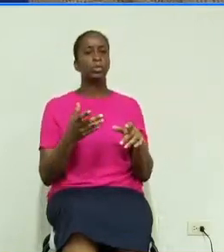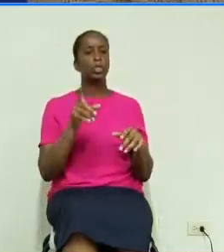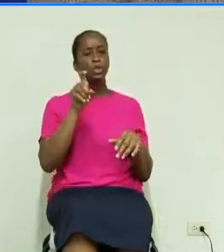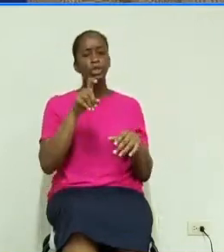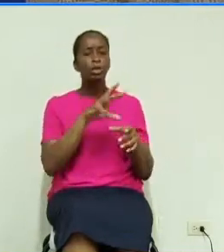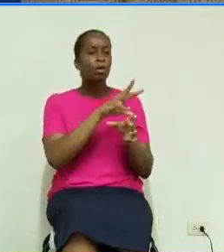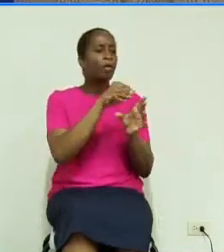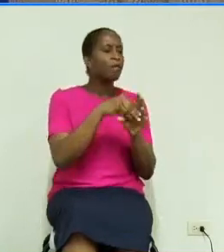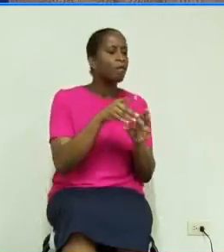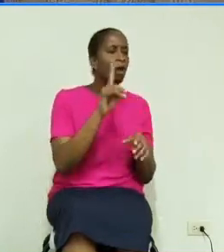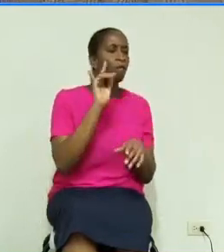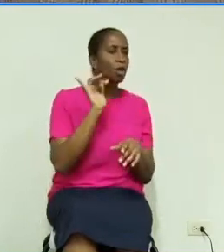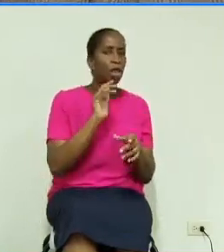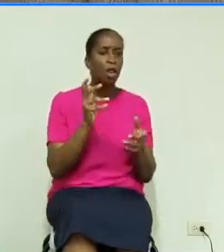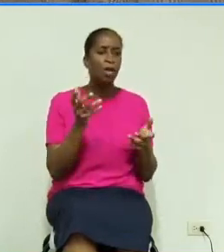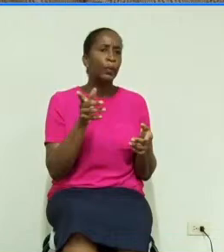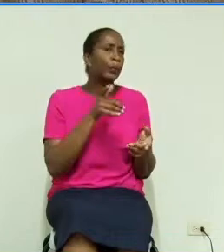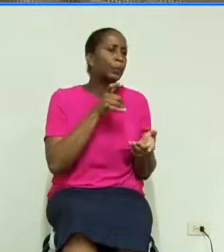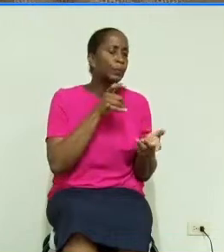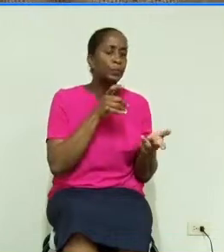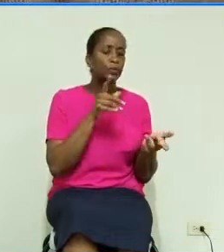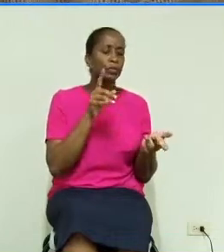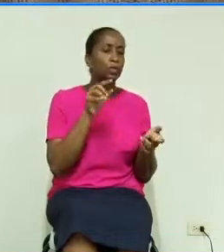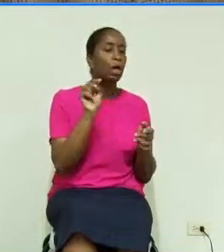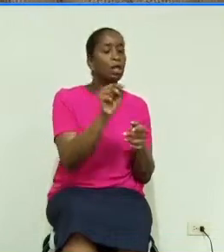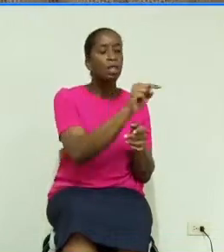Senate opens the